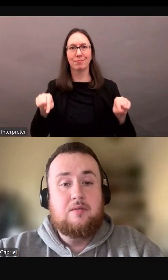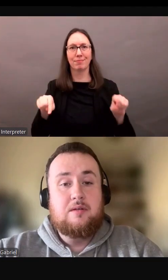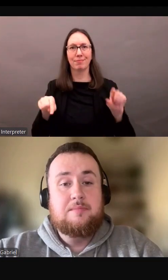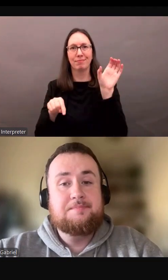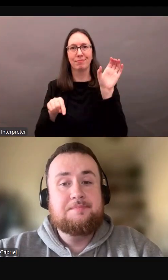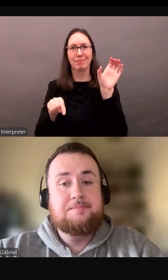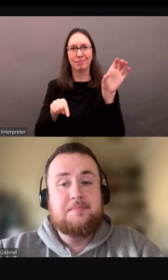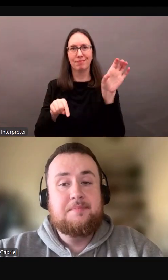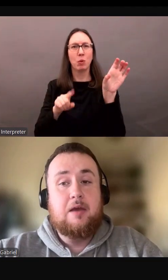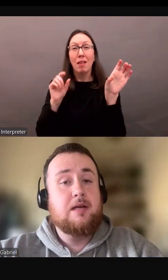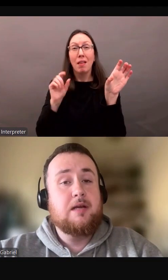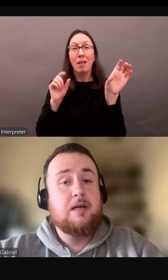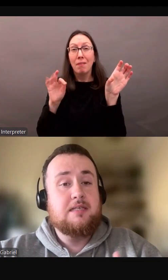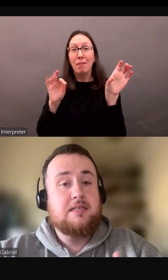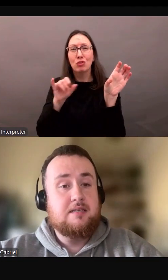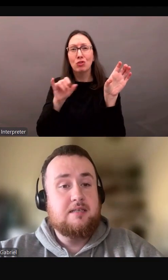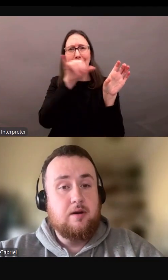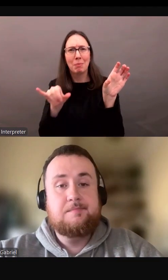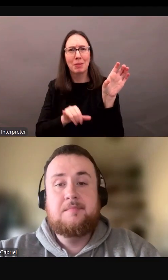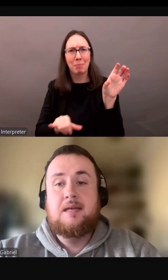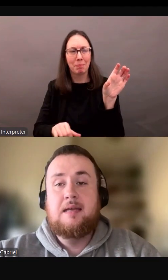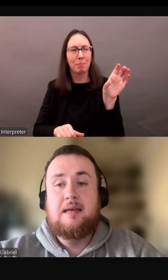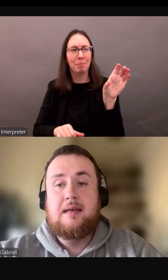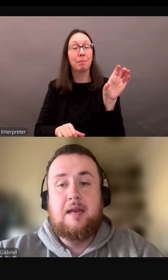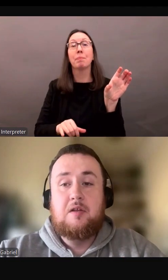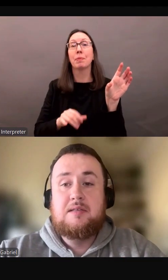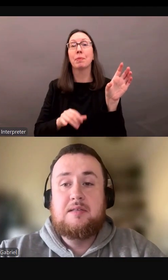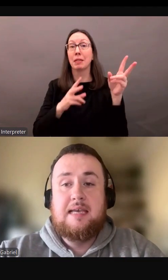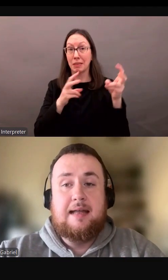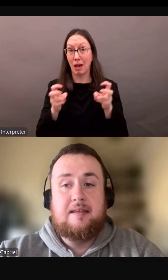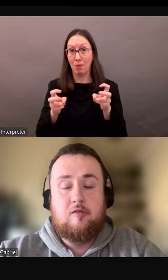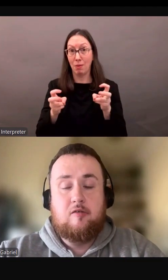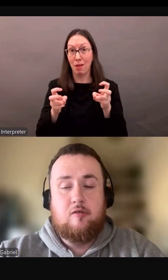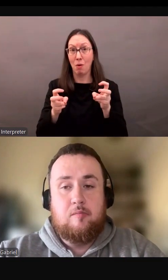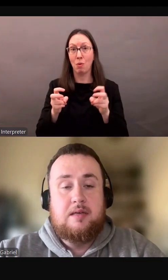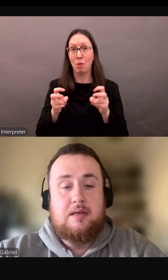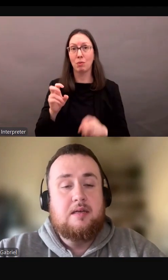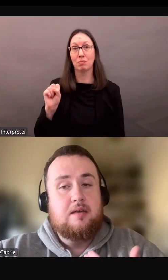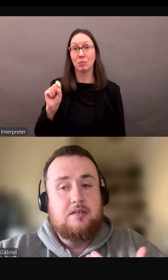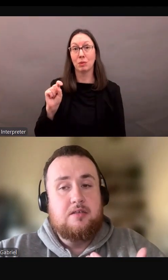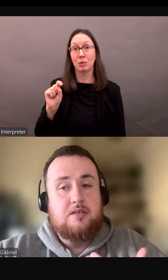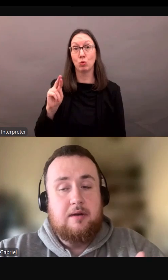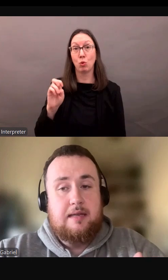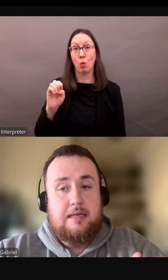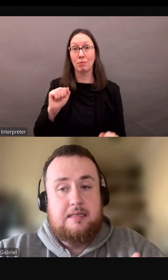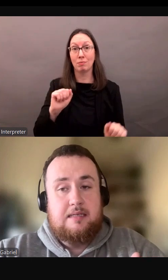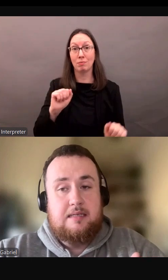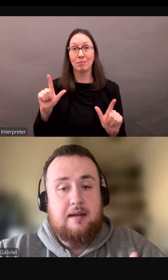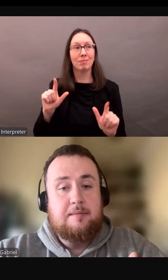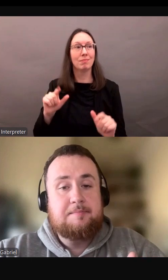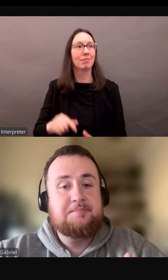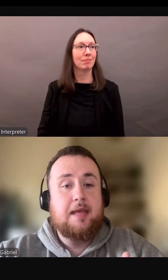download. It will bring us to the store, and you'll see add to Chrome. So we're going to